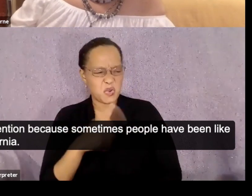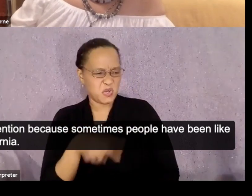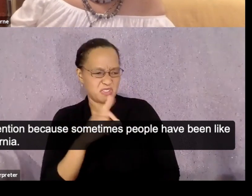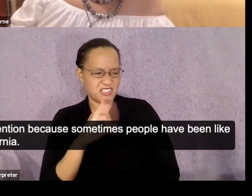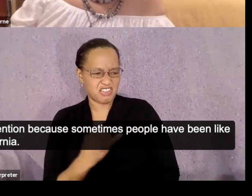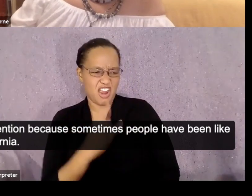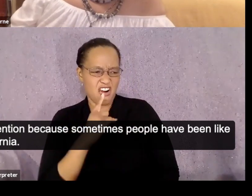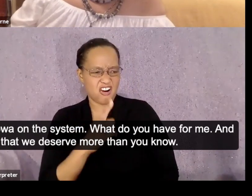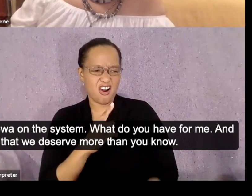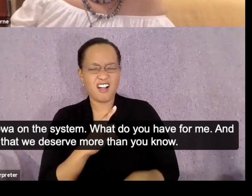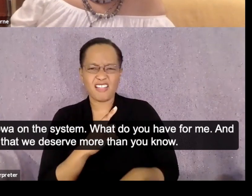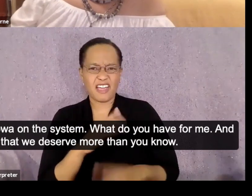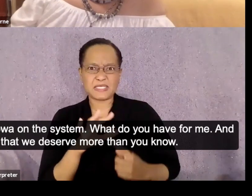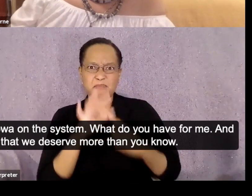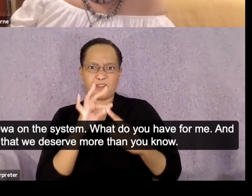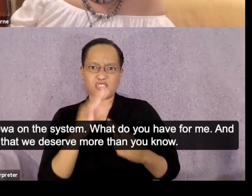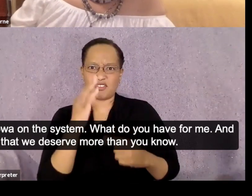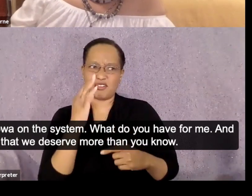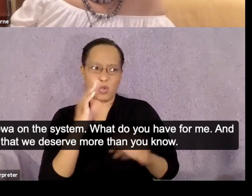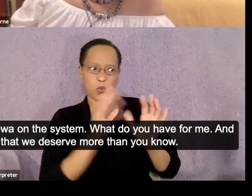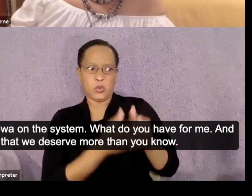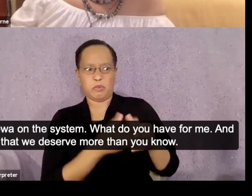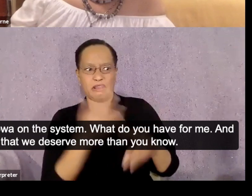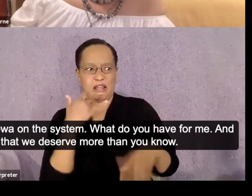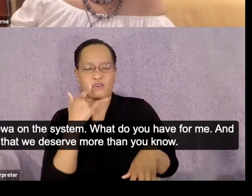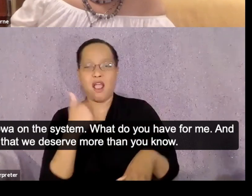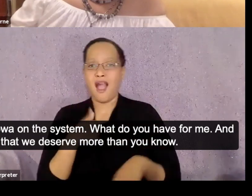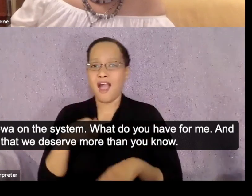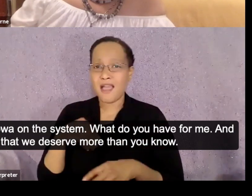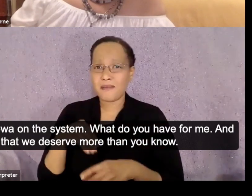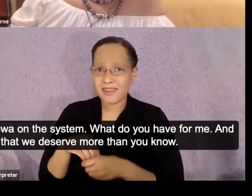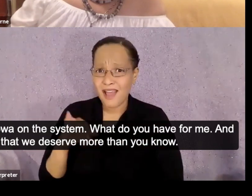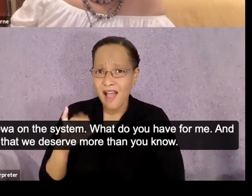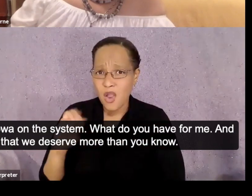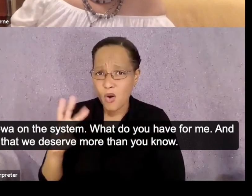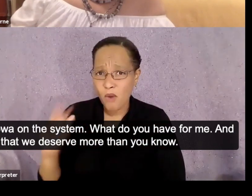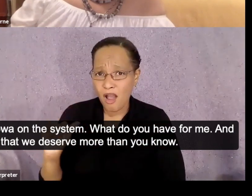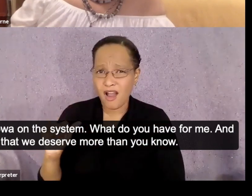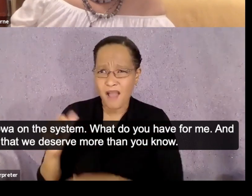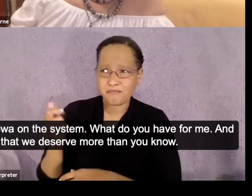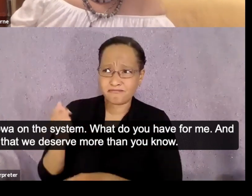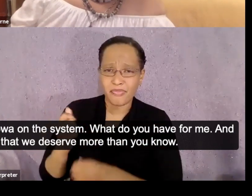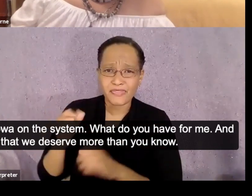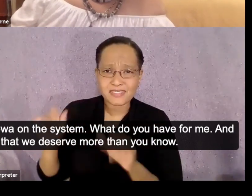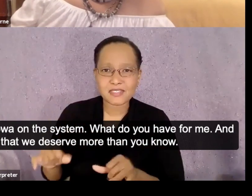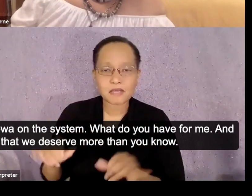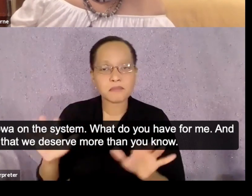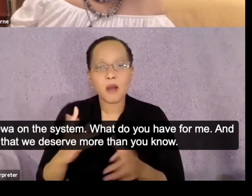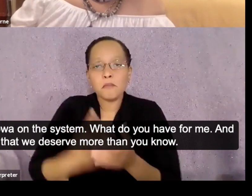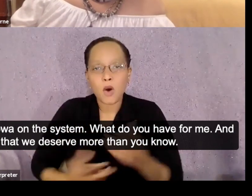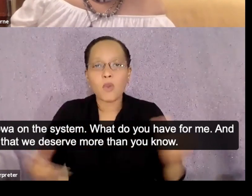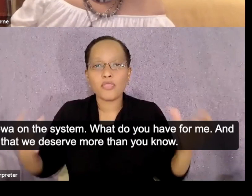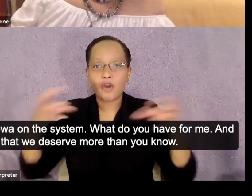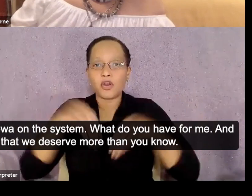in California. I'm in the middle of Iowa on the system. What do you have for me? And I'm like, no, it's both and. It is both and.